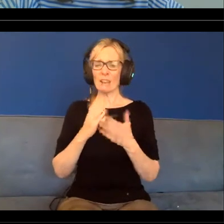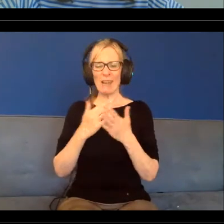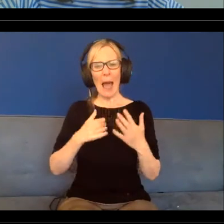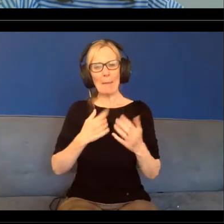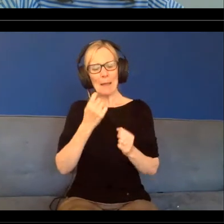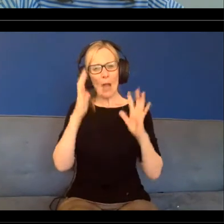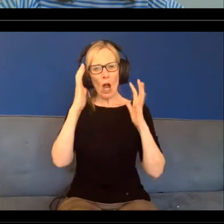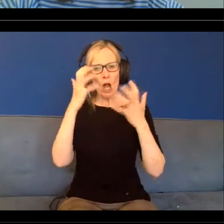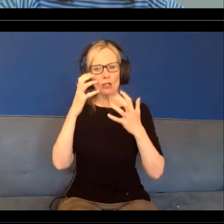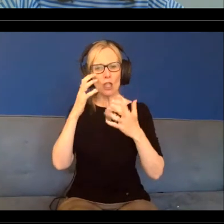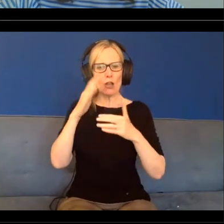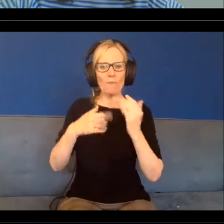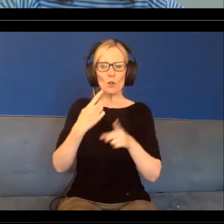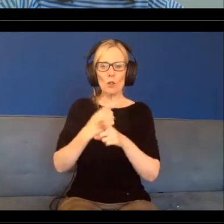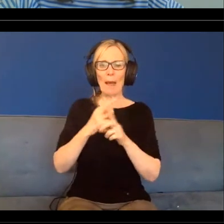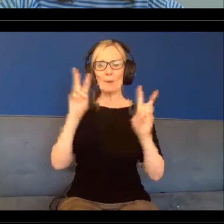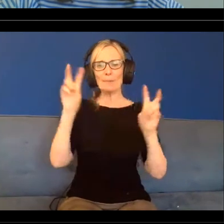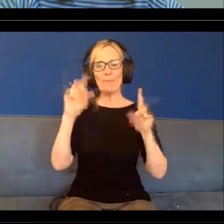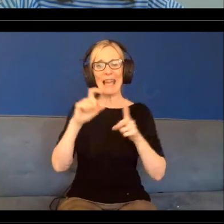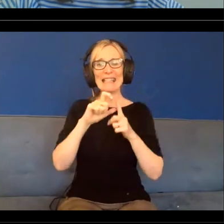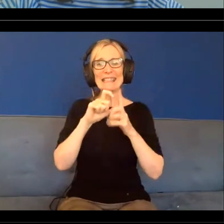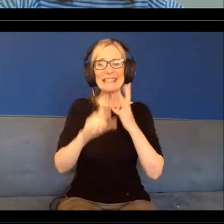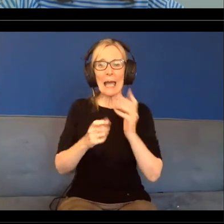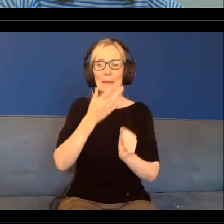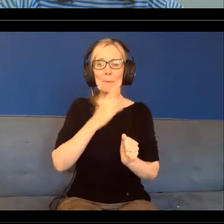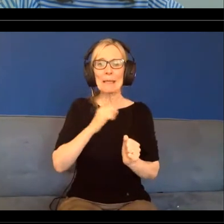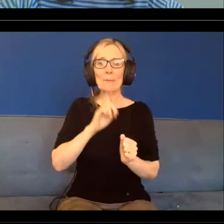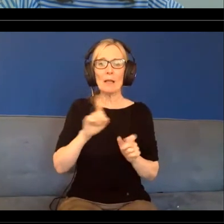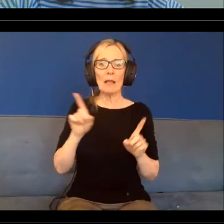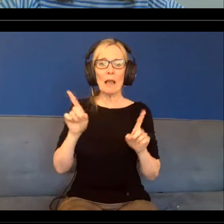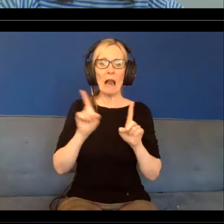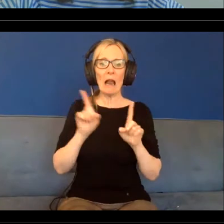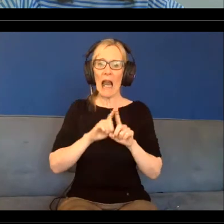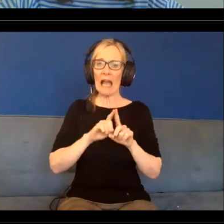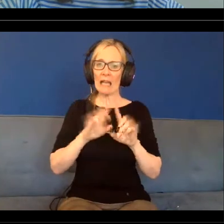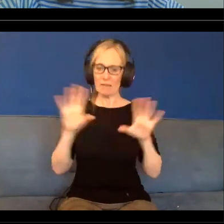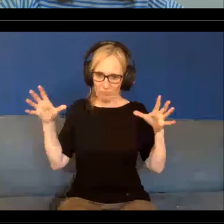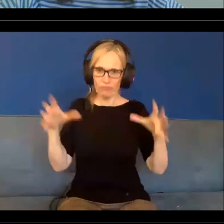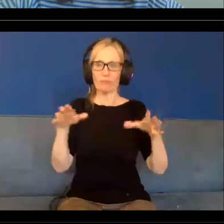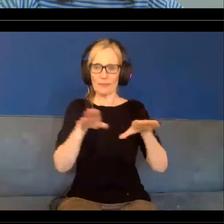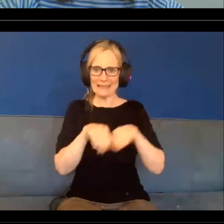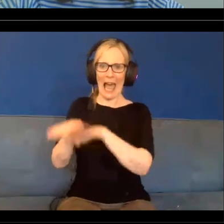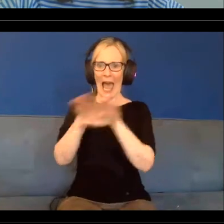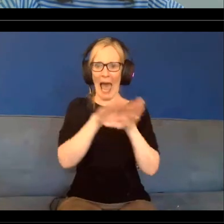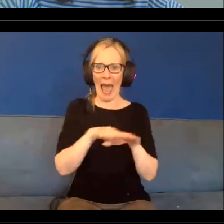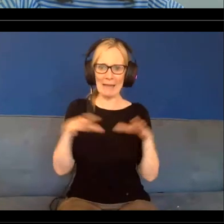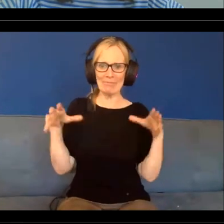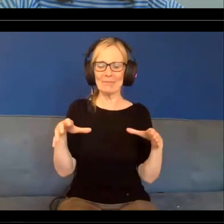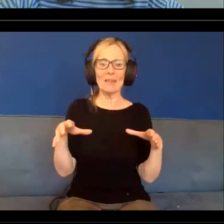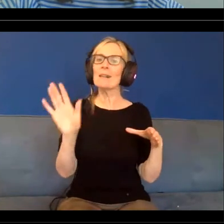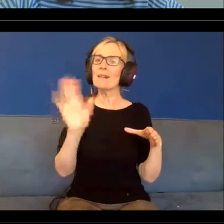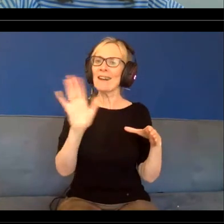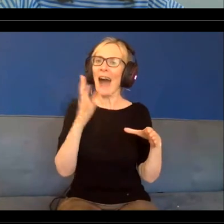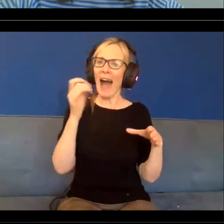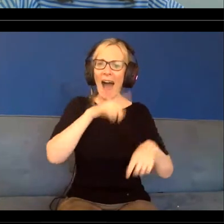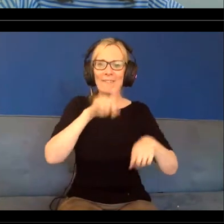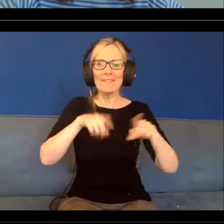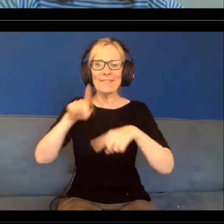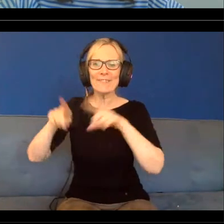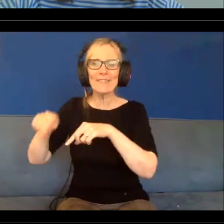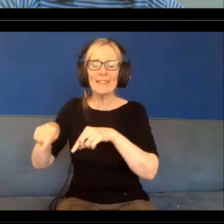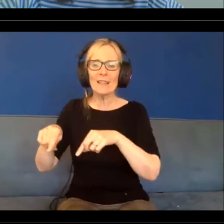about talking about disabled people as if they're a homogenous group. I mean, presumably we